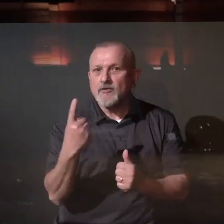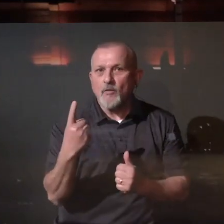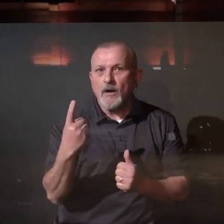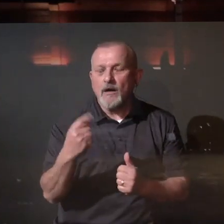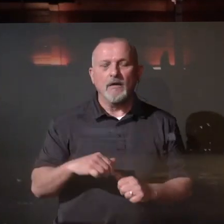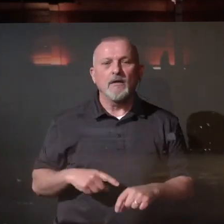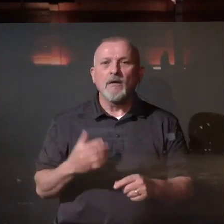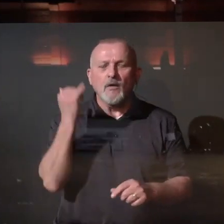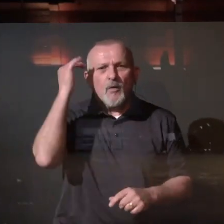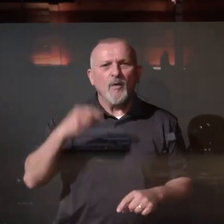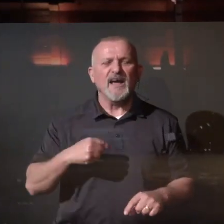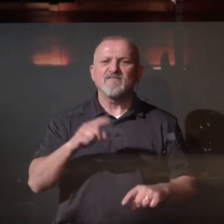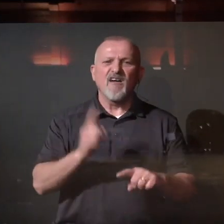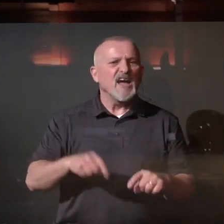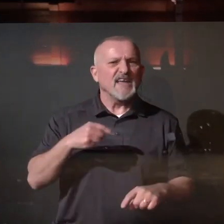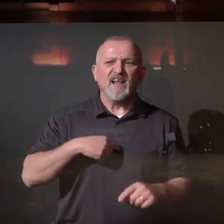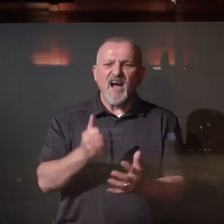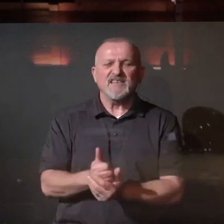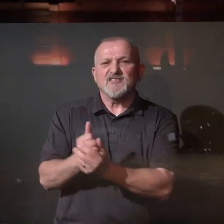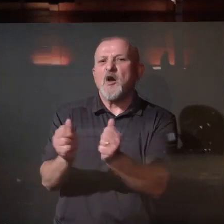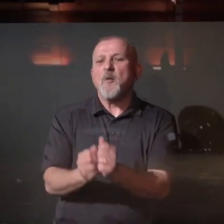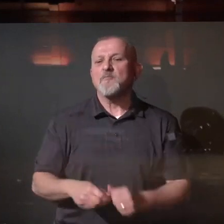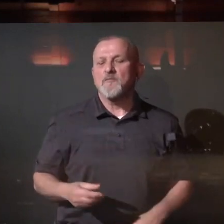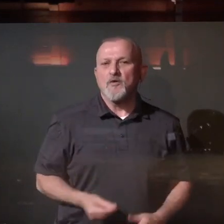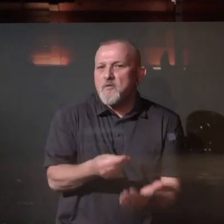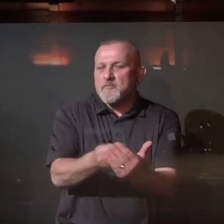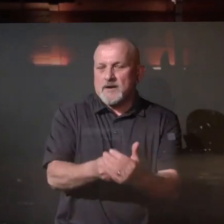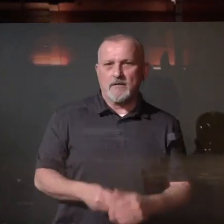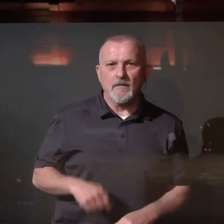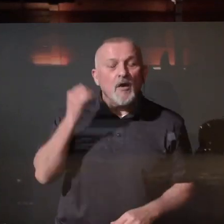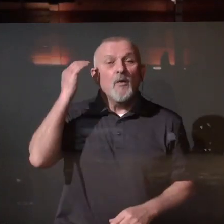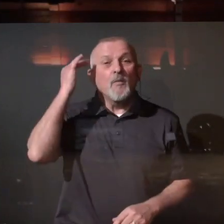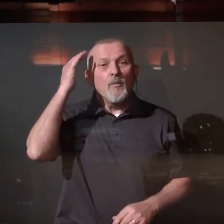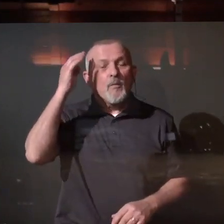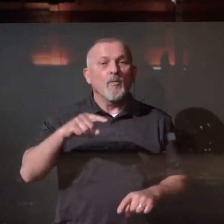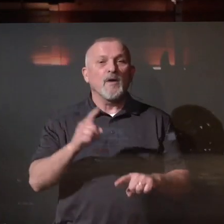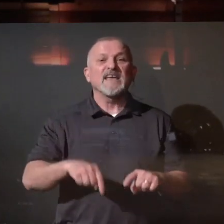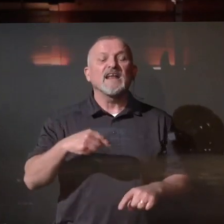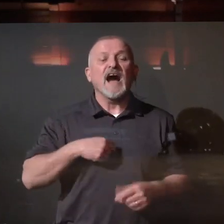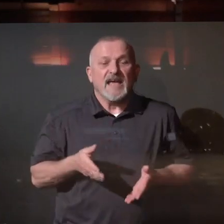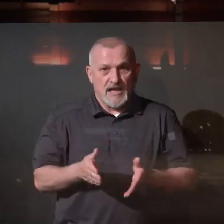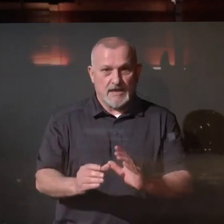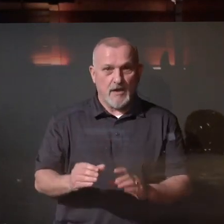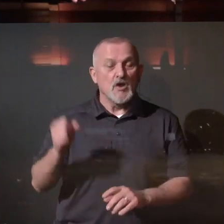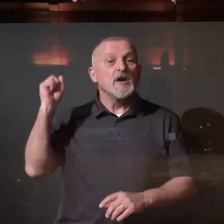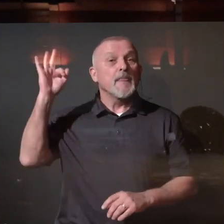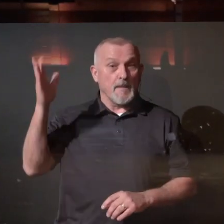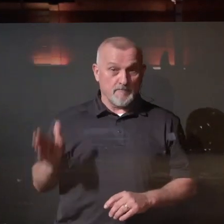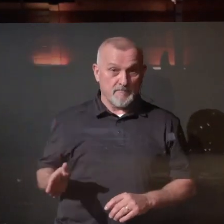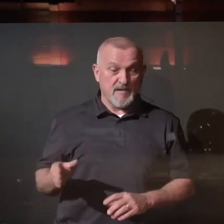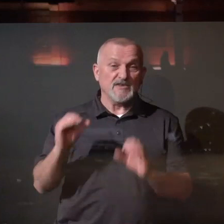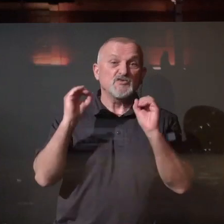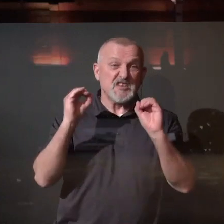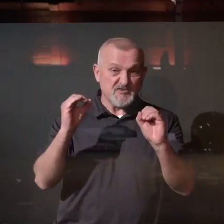and assists in spreading the gospel? Why can't I be covered under the umbrella of his teaching and accept it as my teaching too? It's